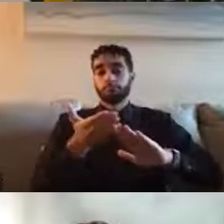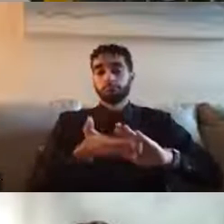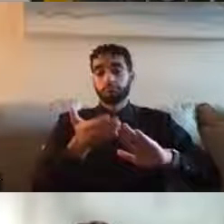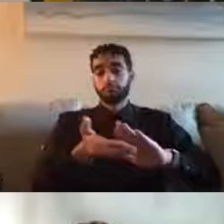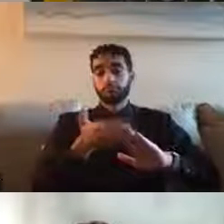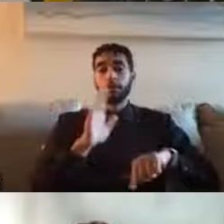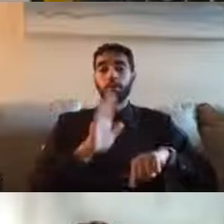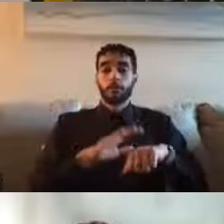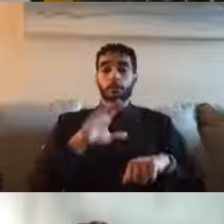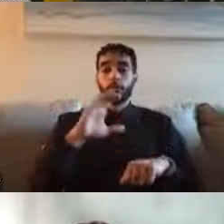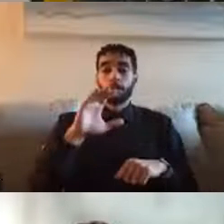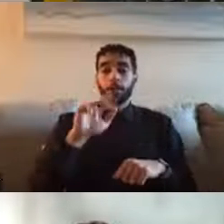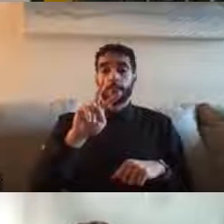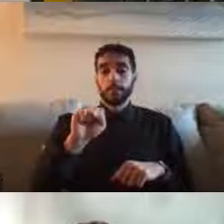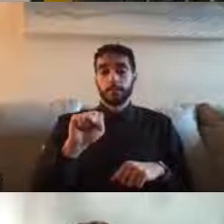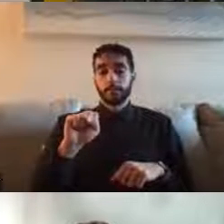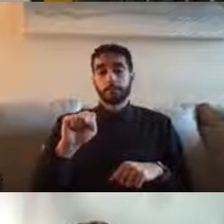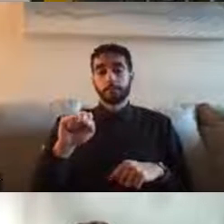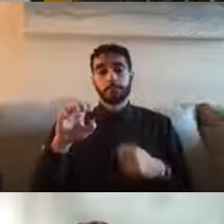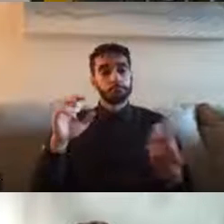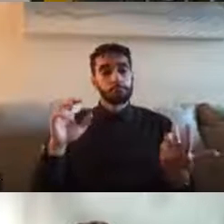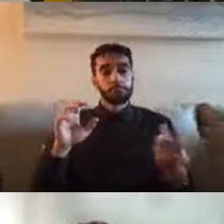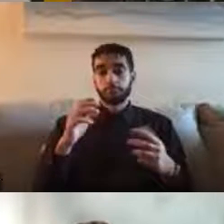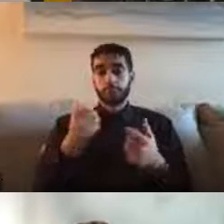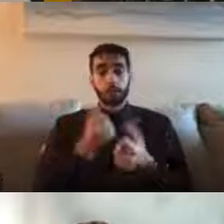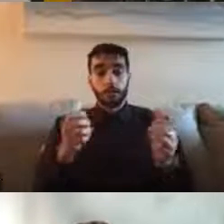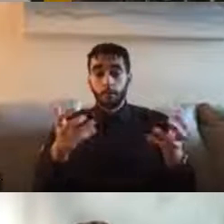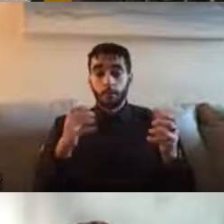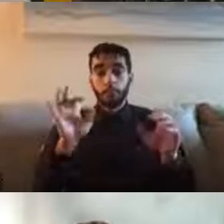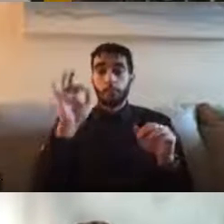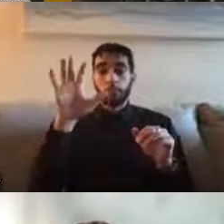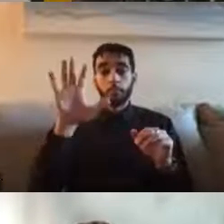Compass model? So anyone who would like to address that?